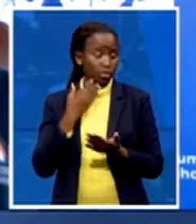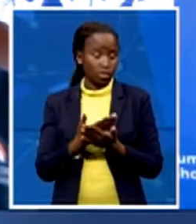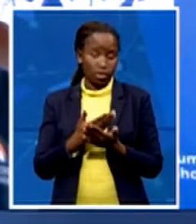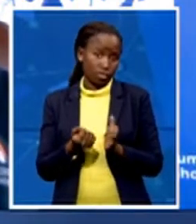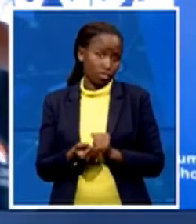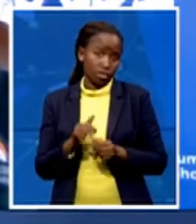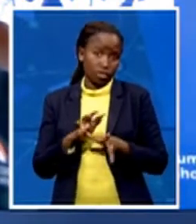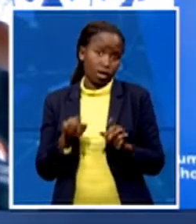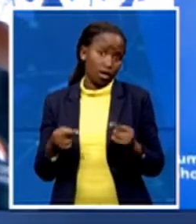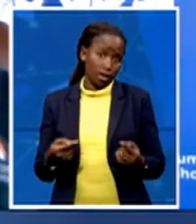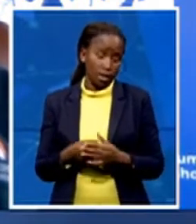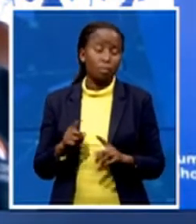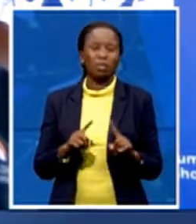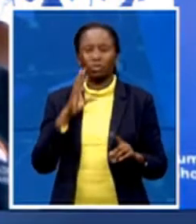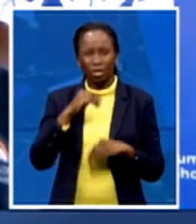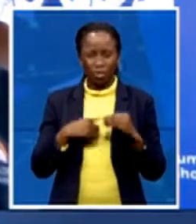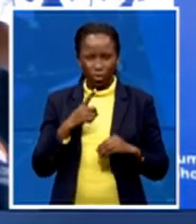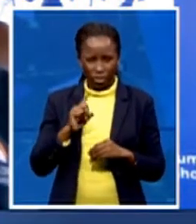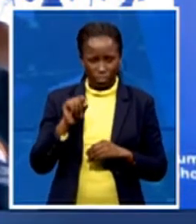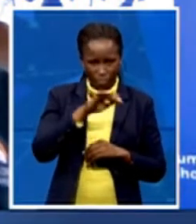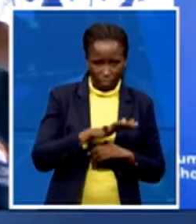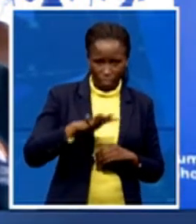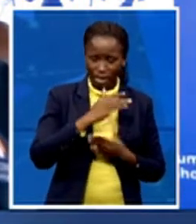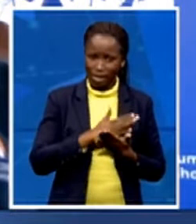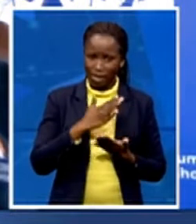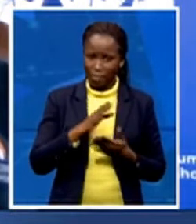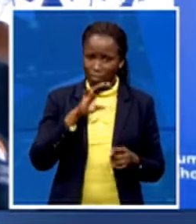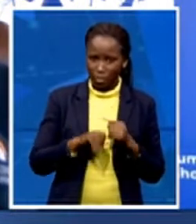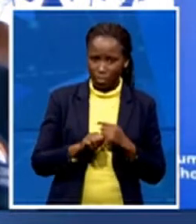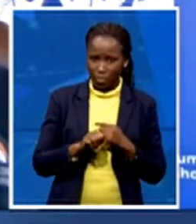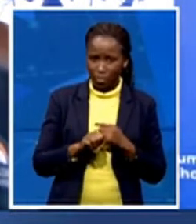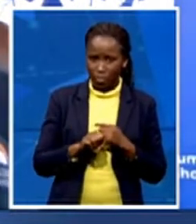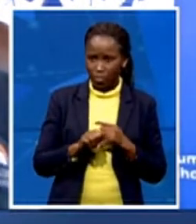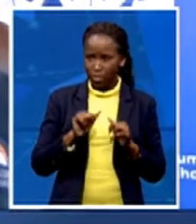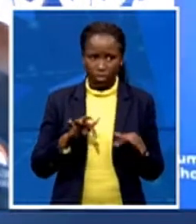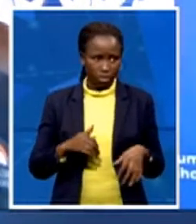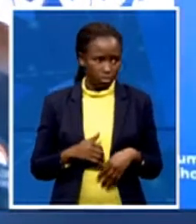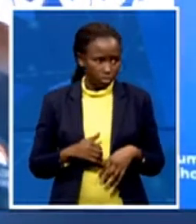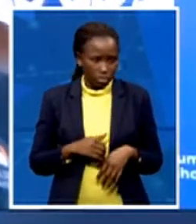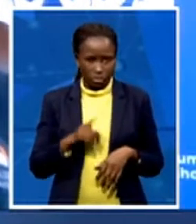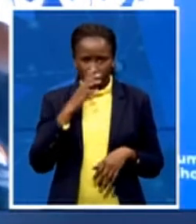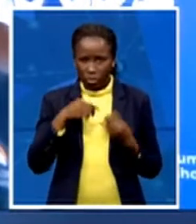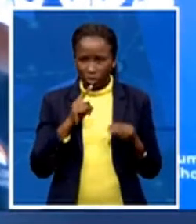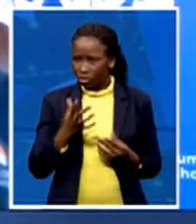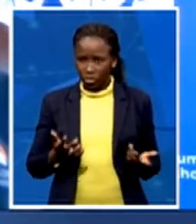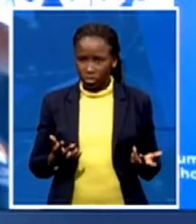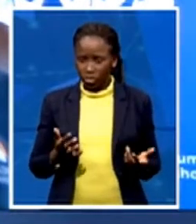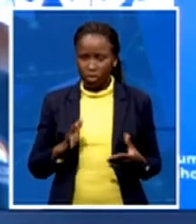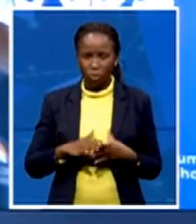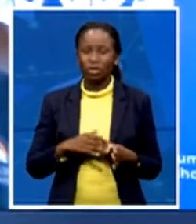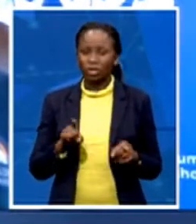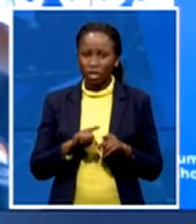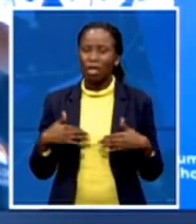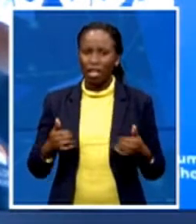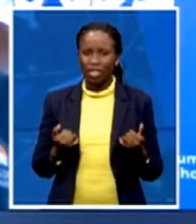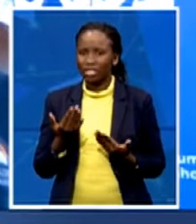you find that actually they have no clue what we're talking about, because even with the health services, we bring them through the mobile. In